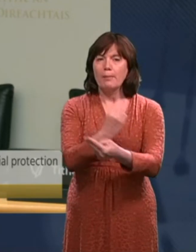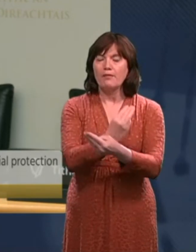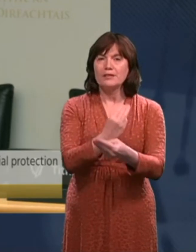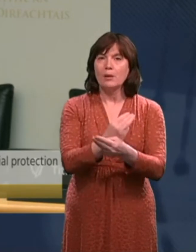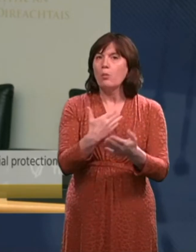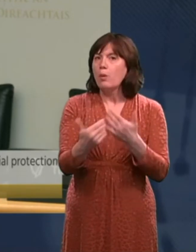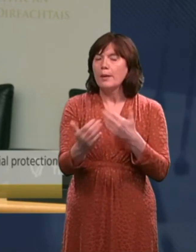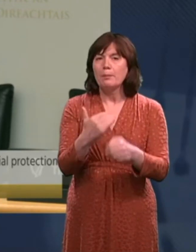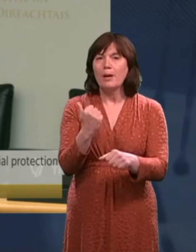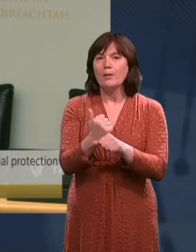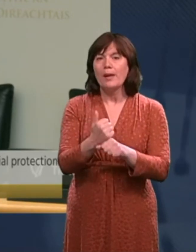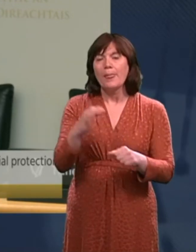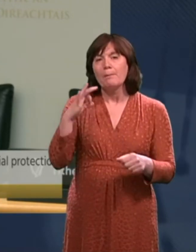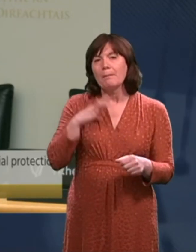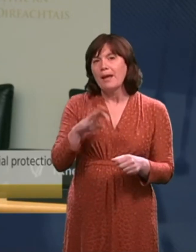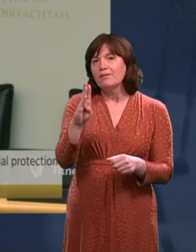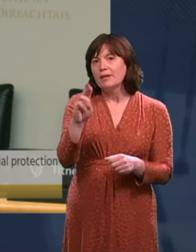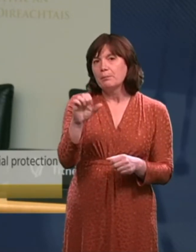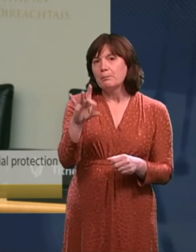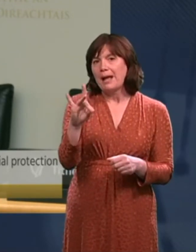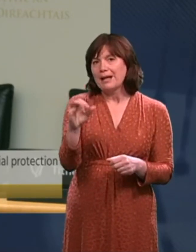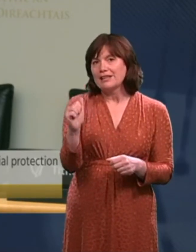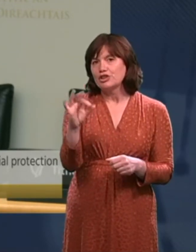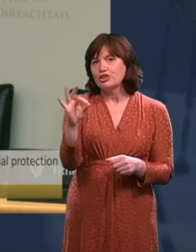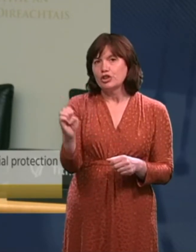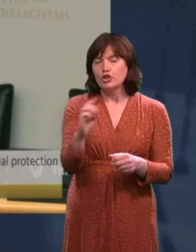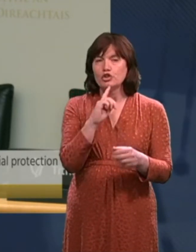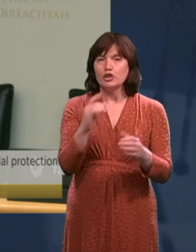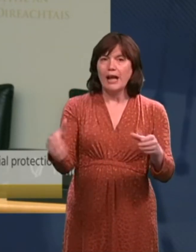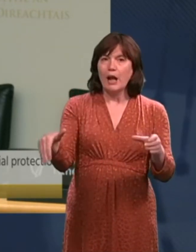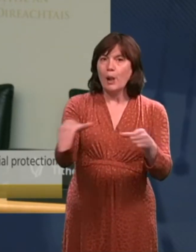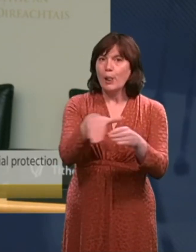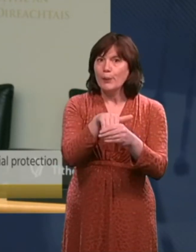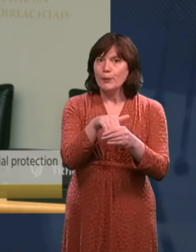benefit package and telephone support allowance to include support for internet